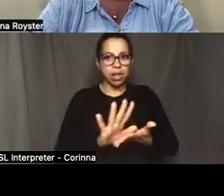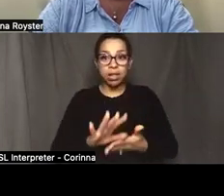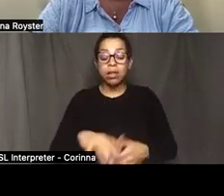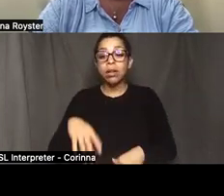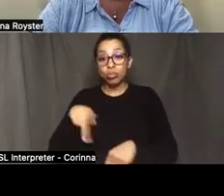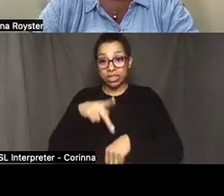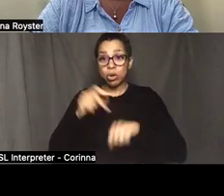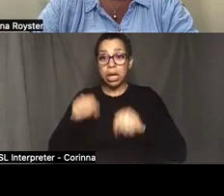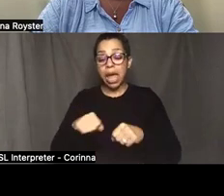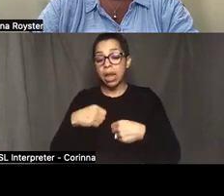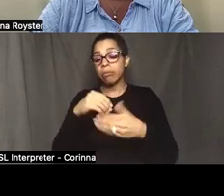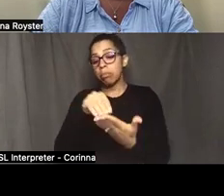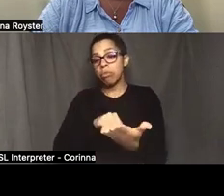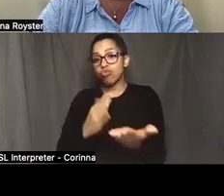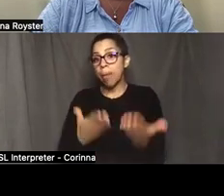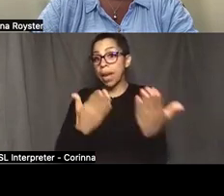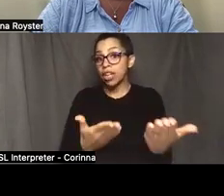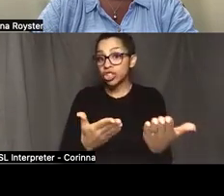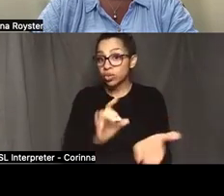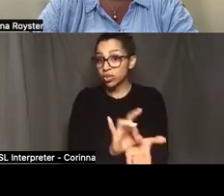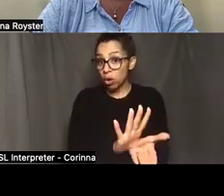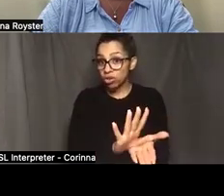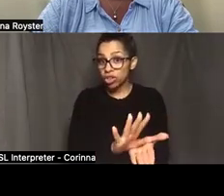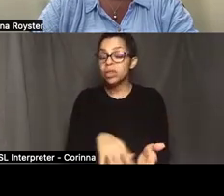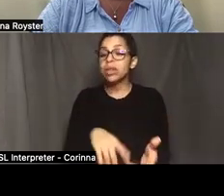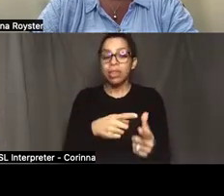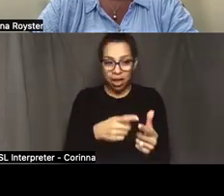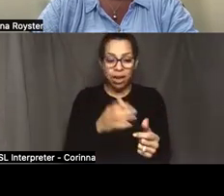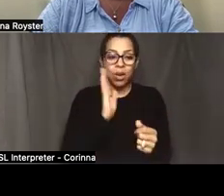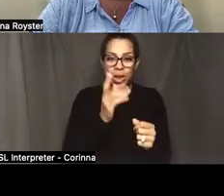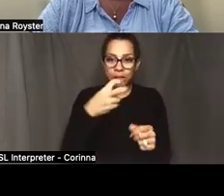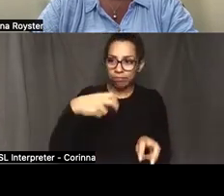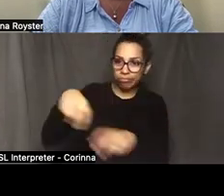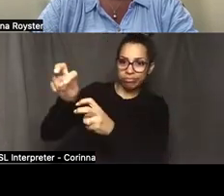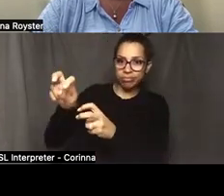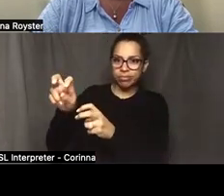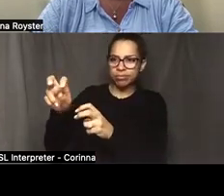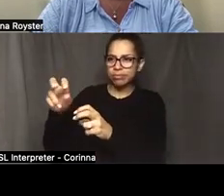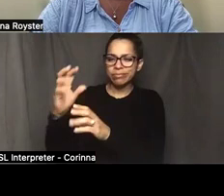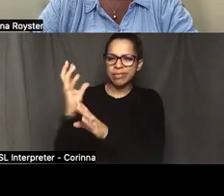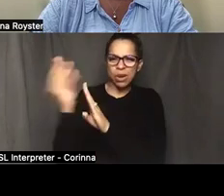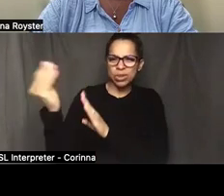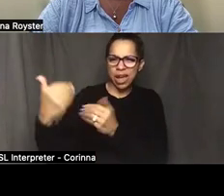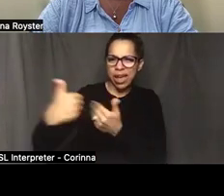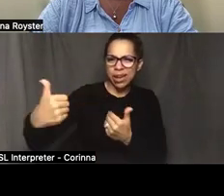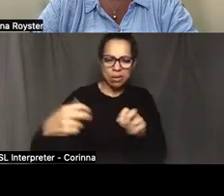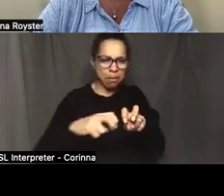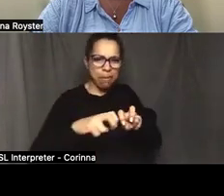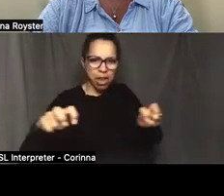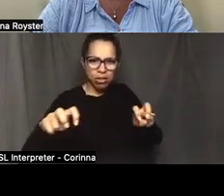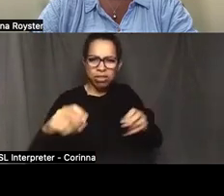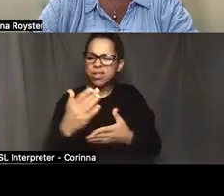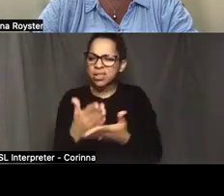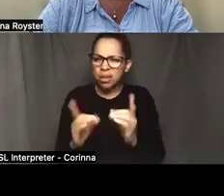expulsion, and in most mechanisms, that then goes to an outside panel. Some districts have their own panel that